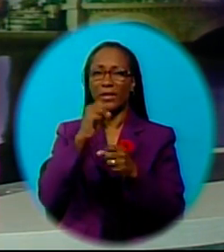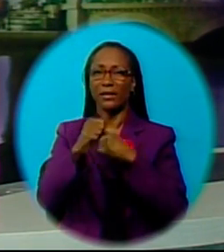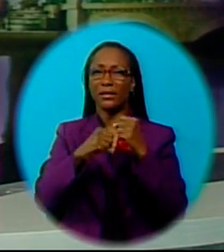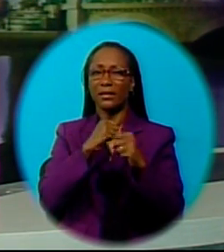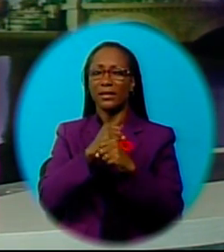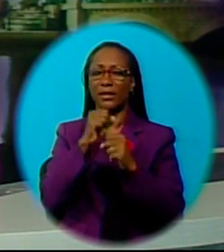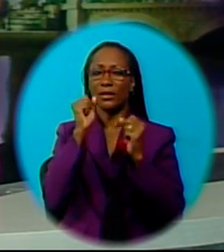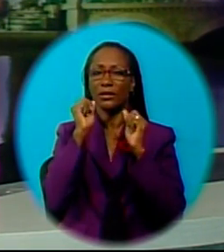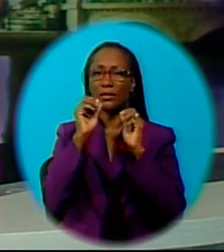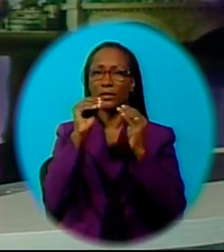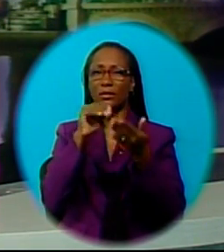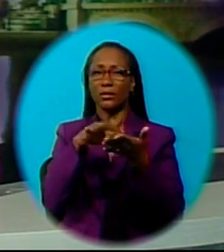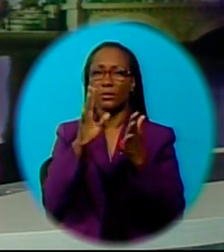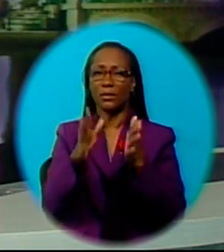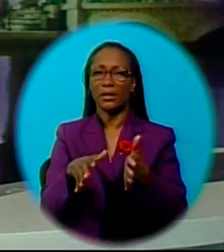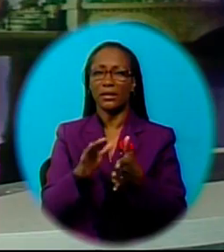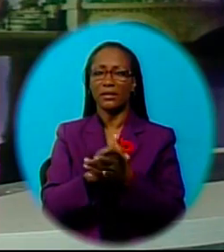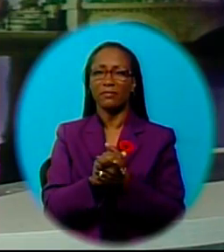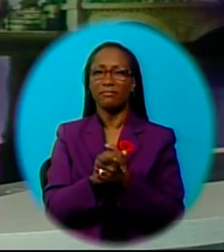traditional careers.